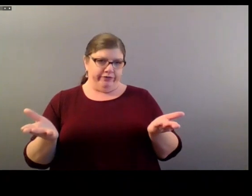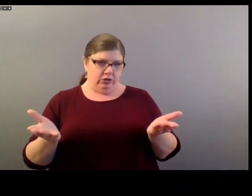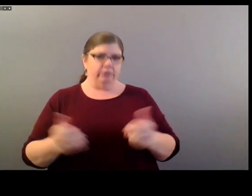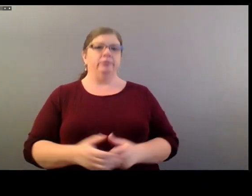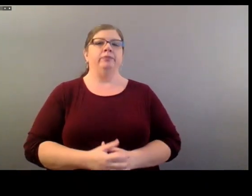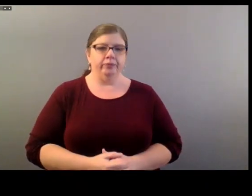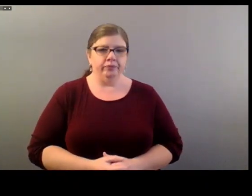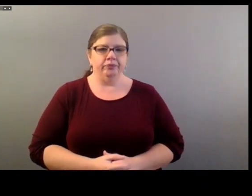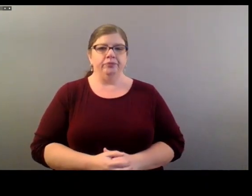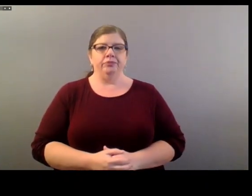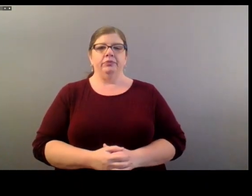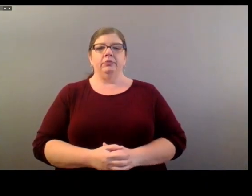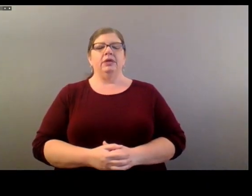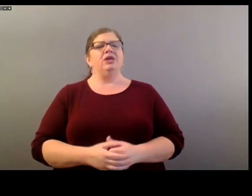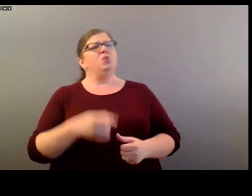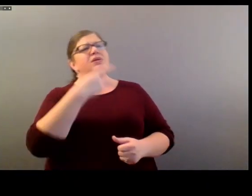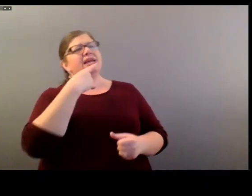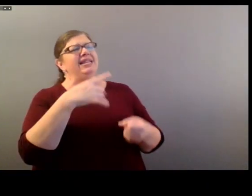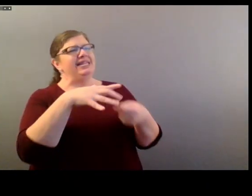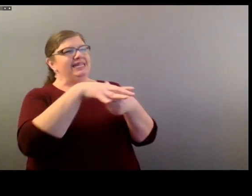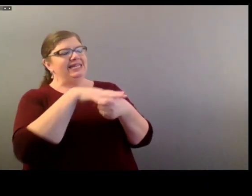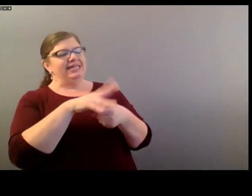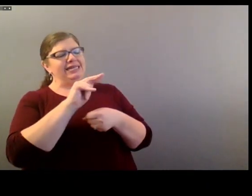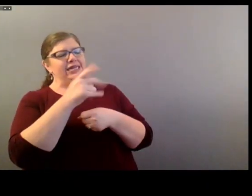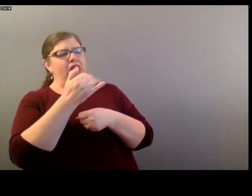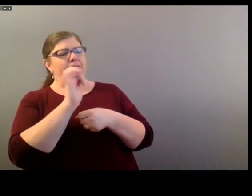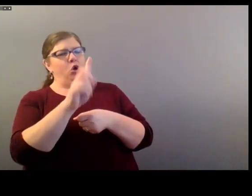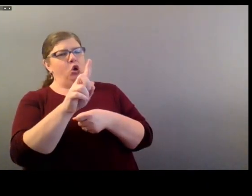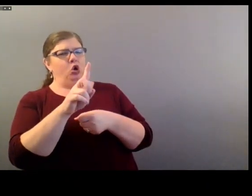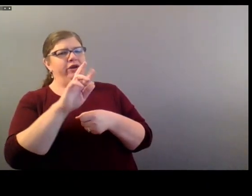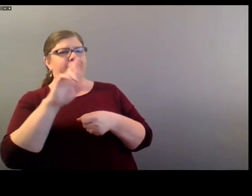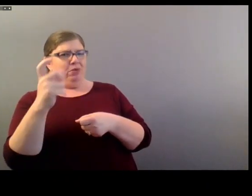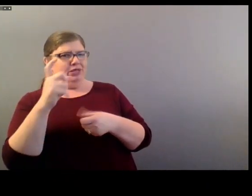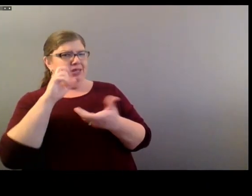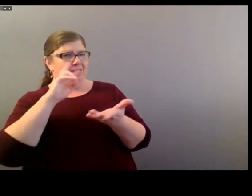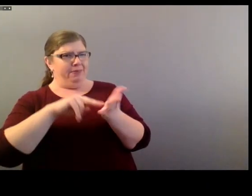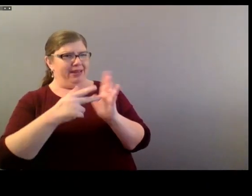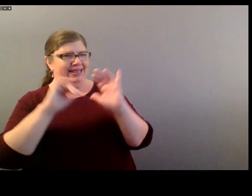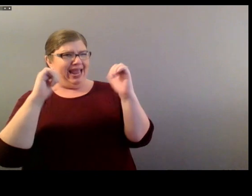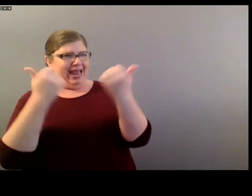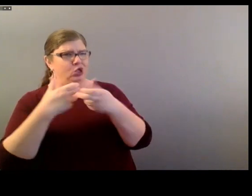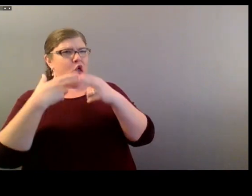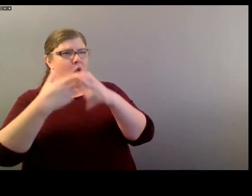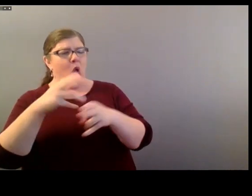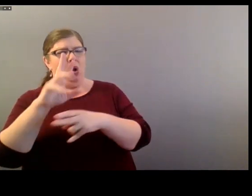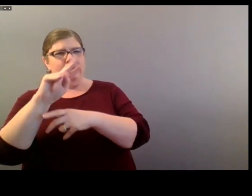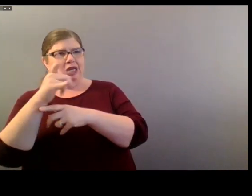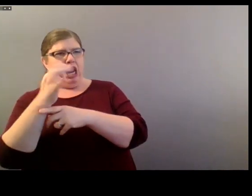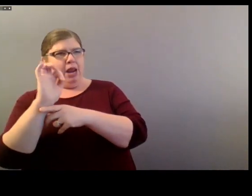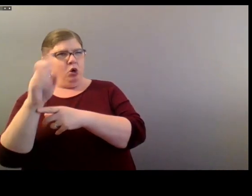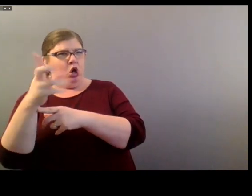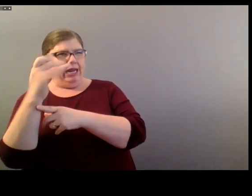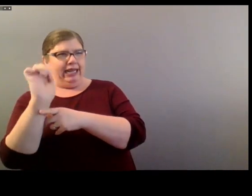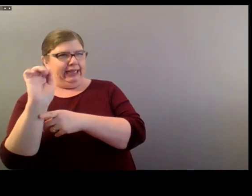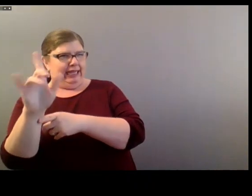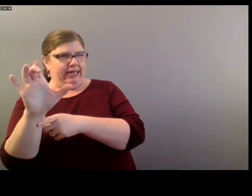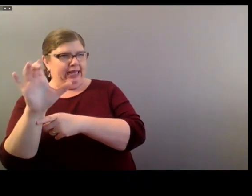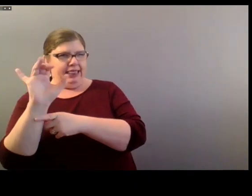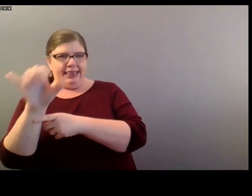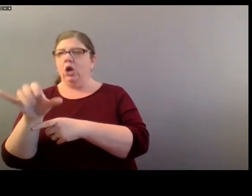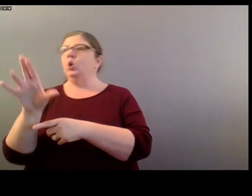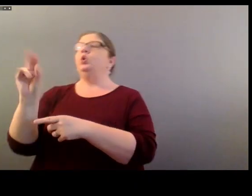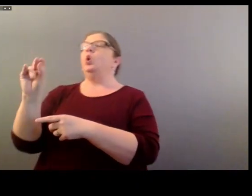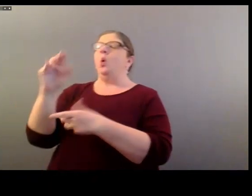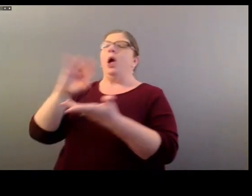And by neighborhood pharmacies, you don't mean like the agency called neighborhood clinics, right? You just mean any pharmacies. Right. I mean,